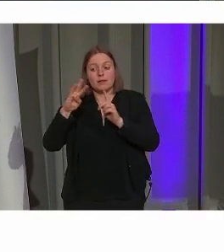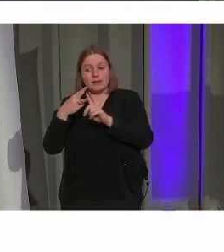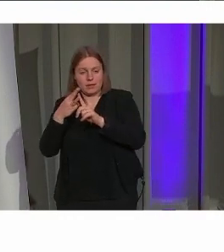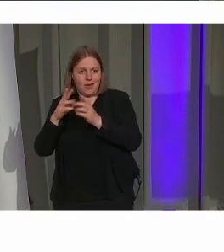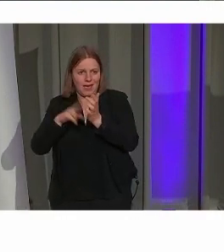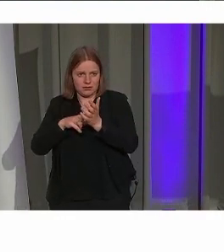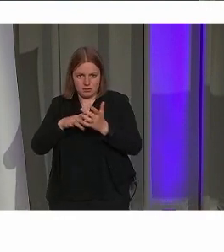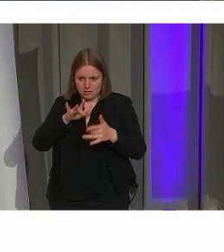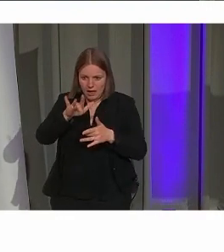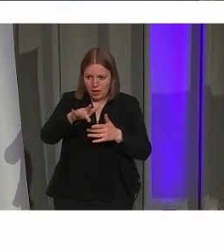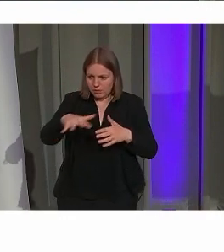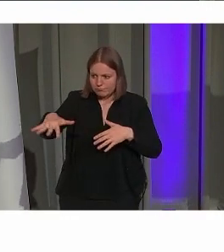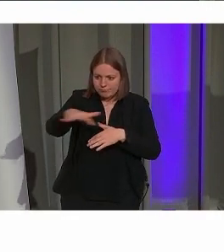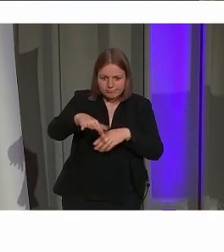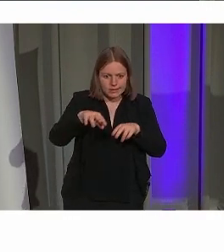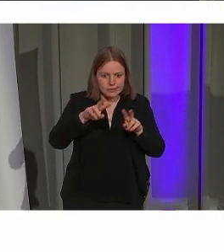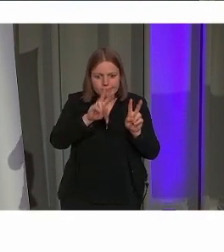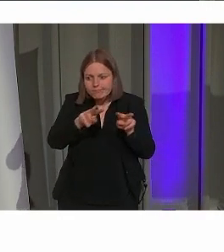site.